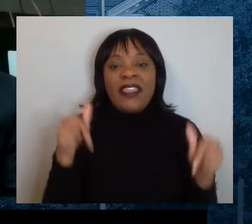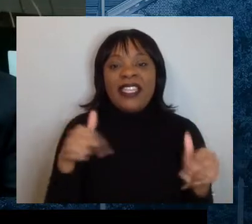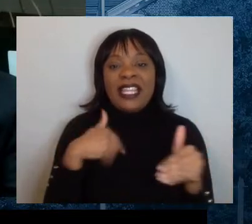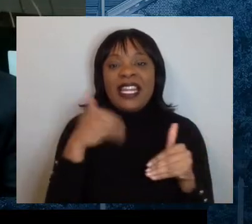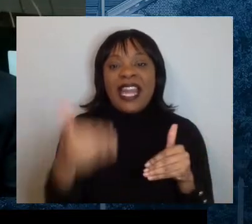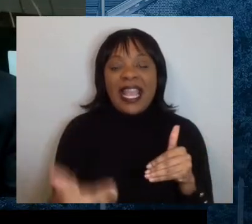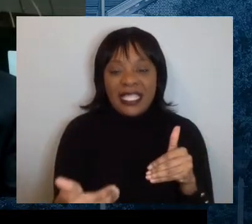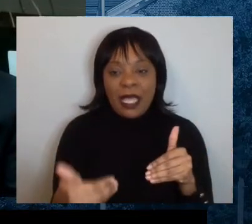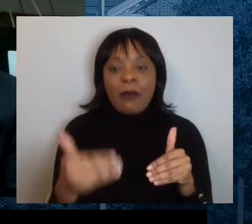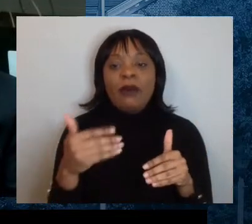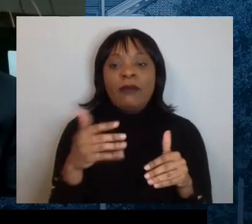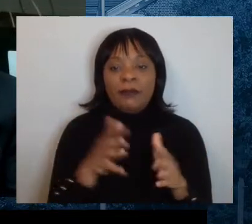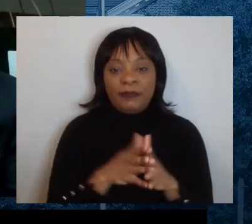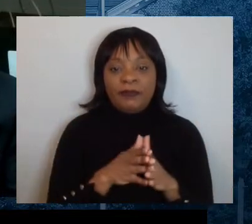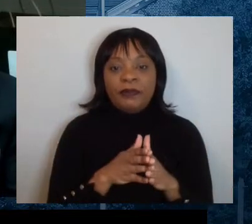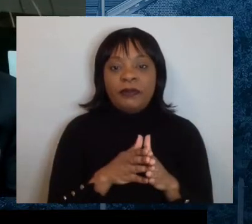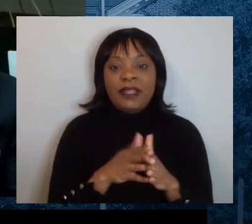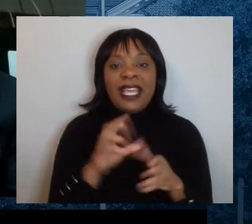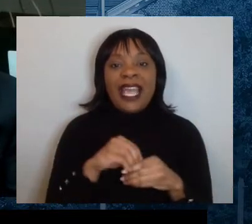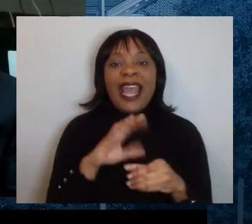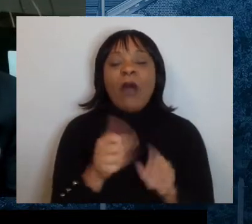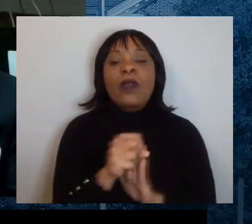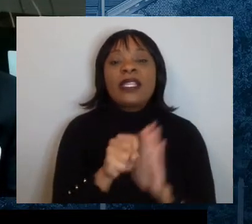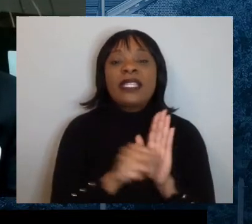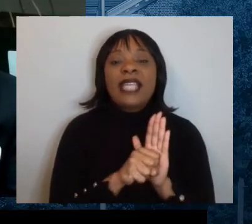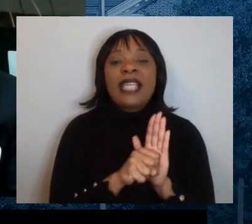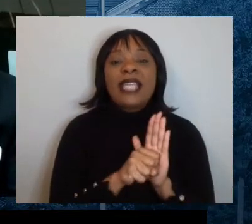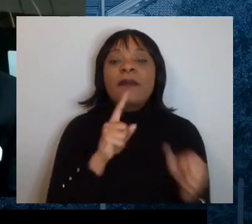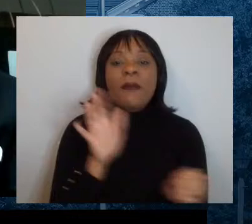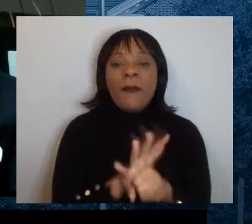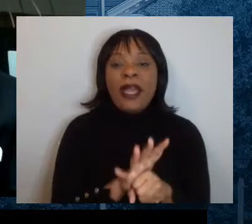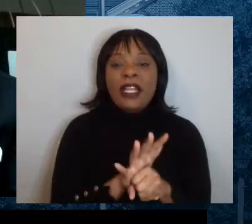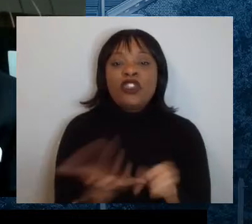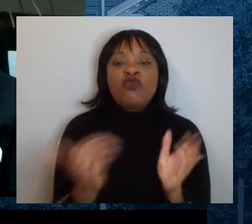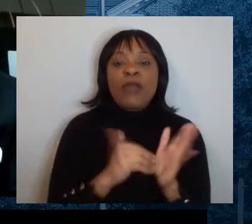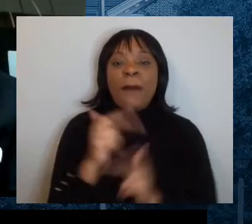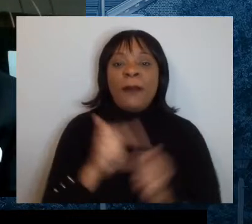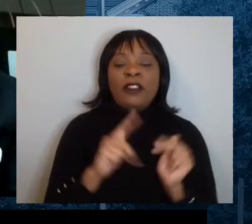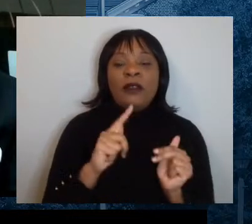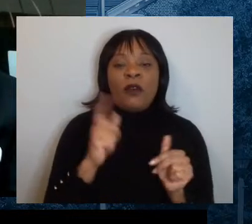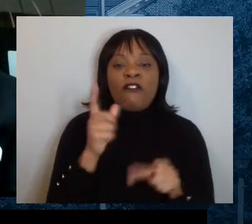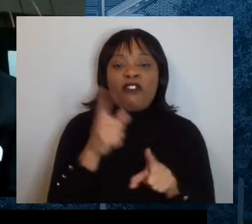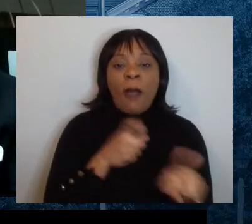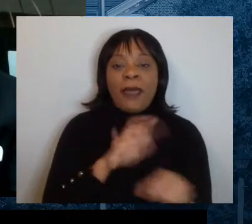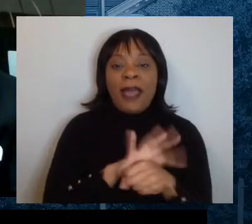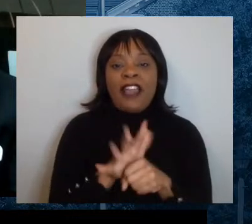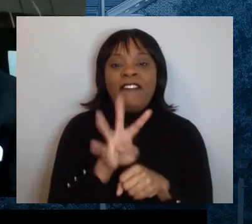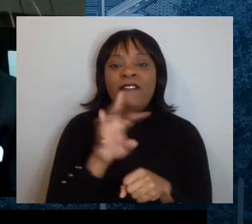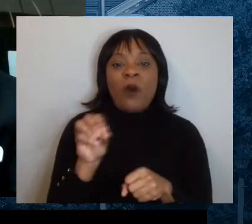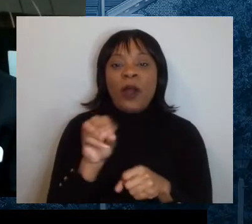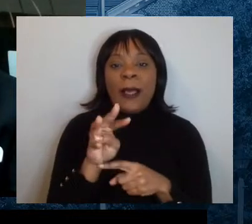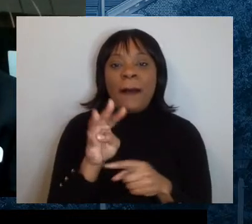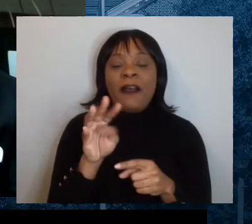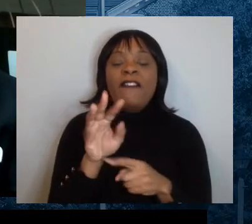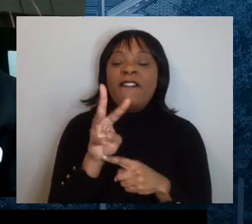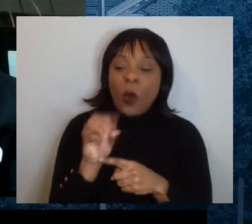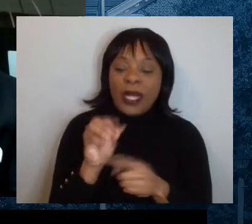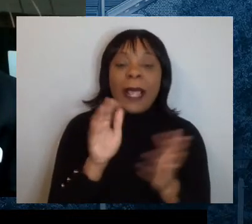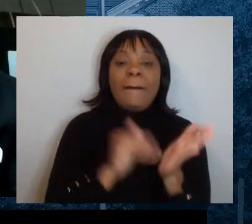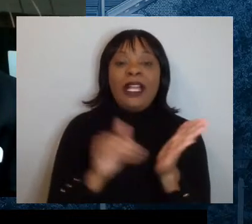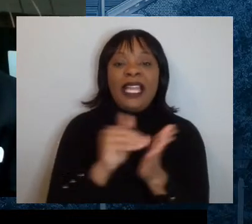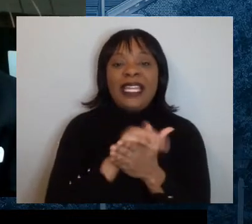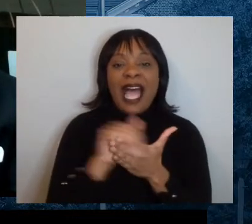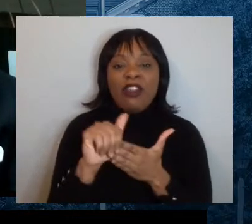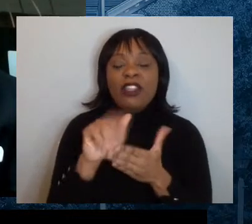forward in our state's path to rebuild from this pandemic. $40 million. $40